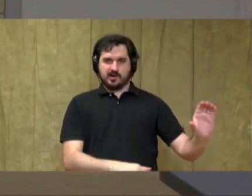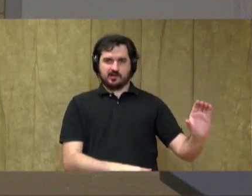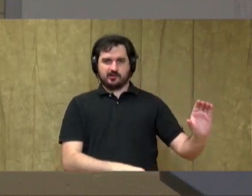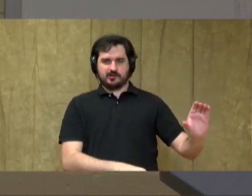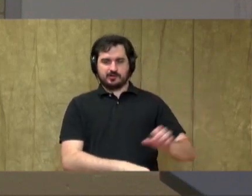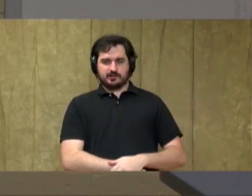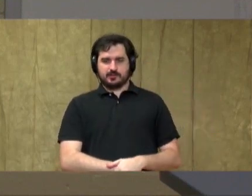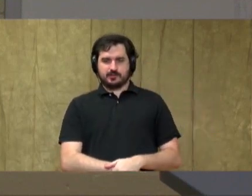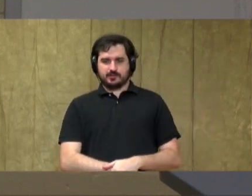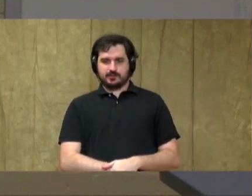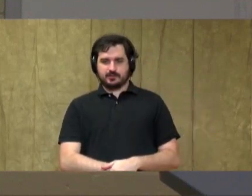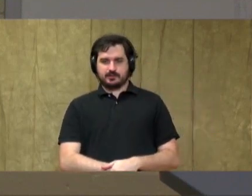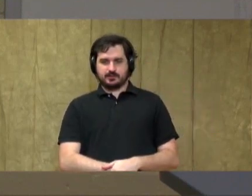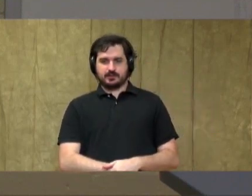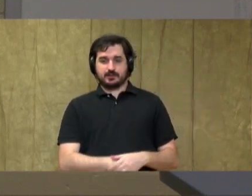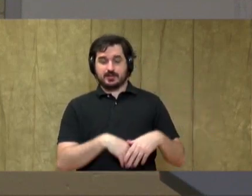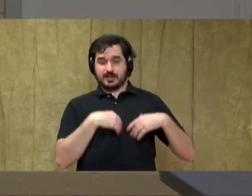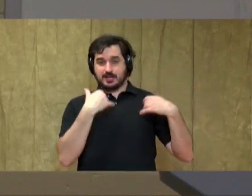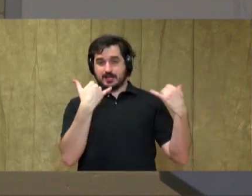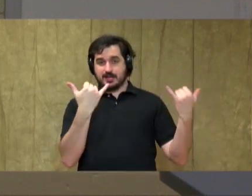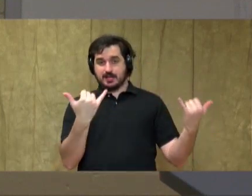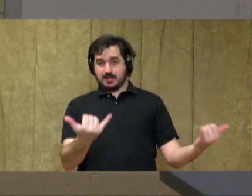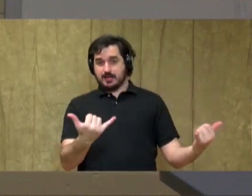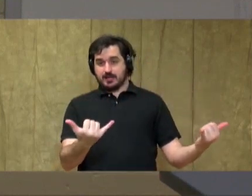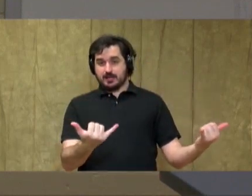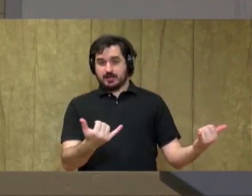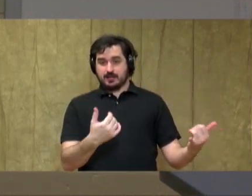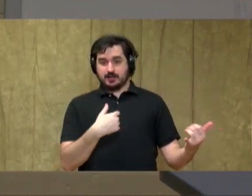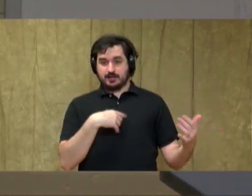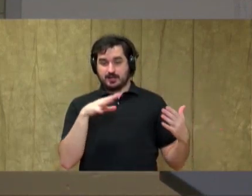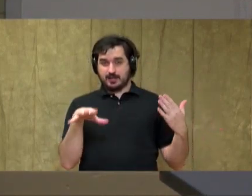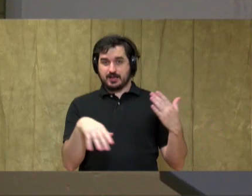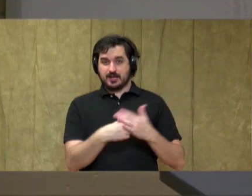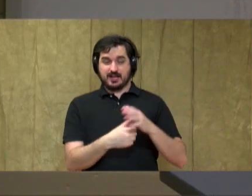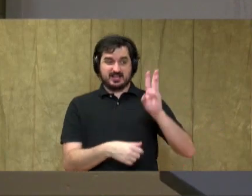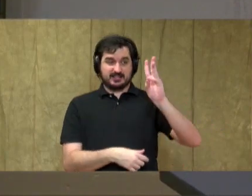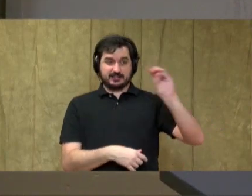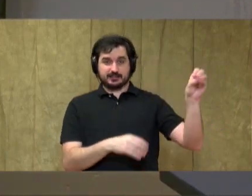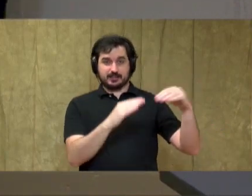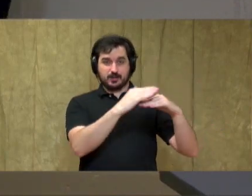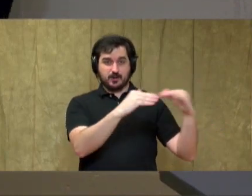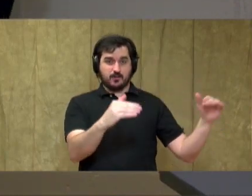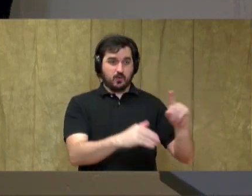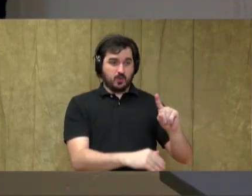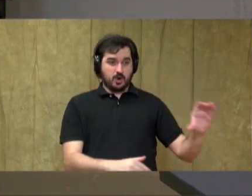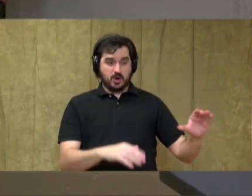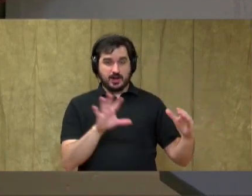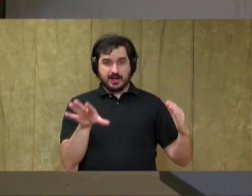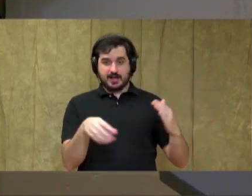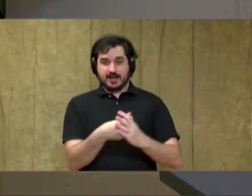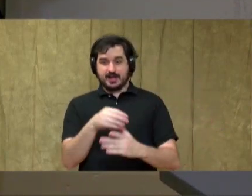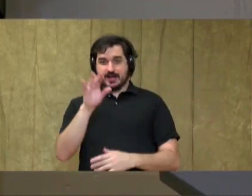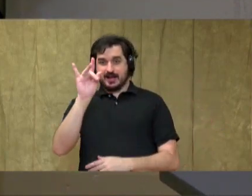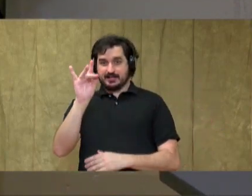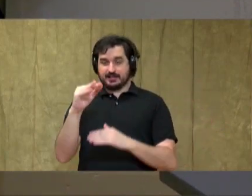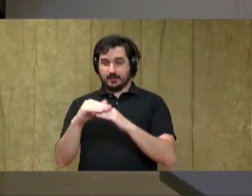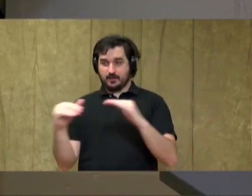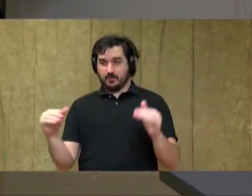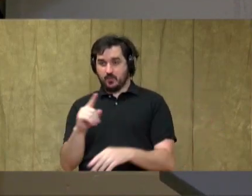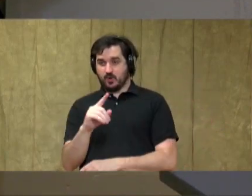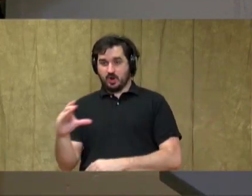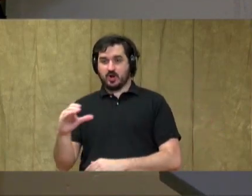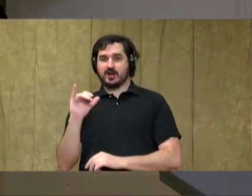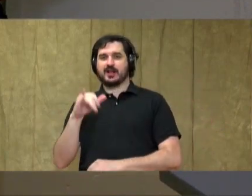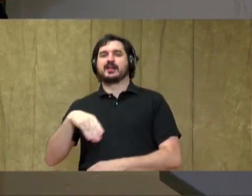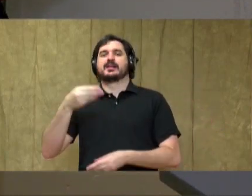hundredths. So now, could I add 60 hundredths to 18 hundredths? Yep, that